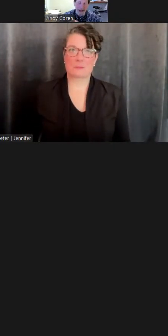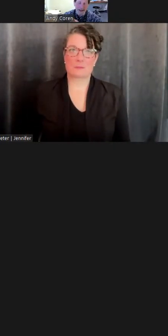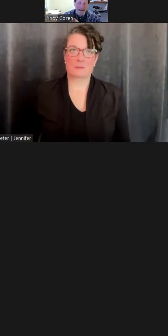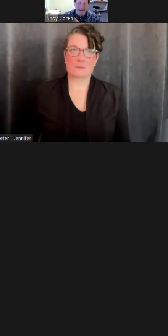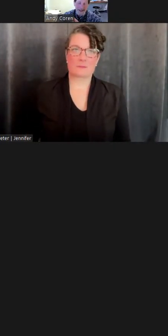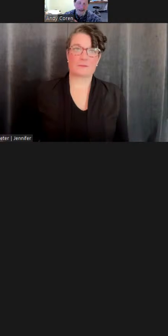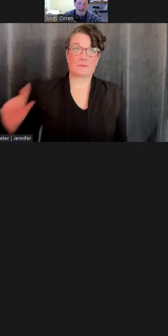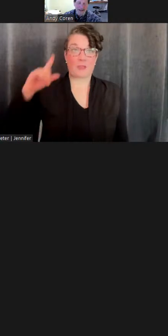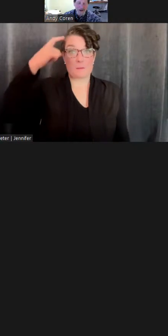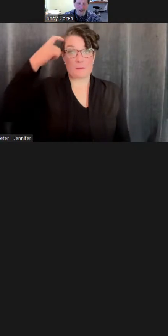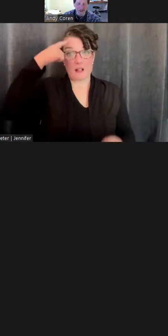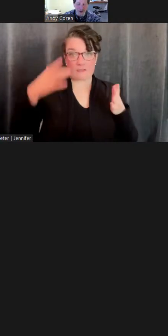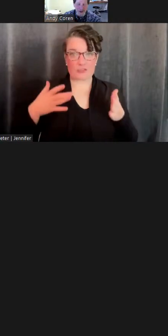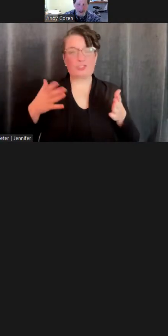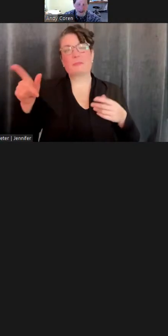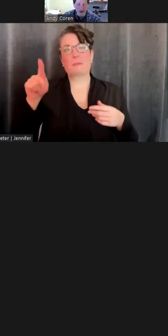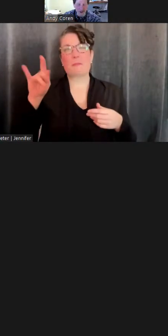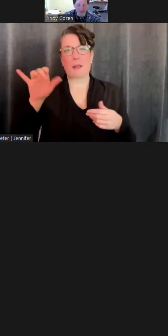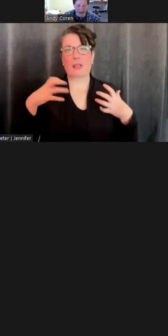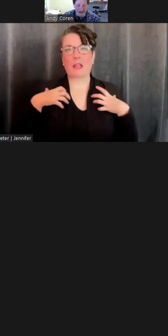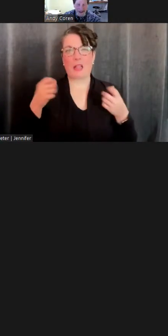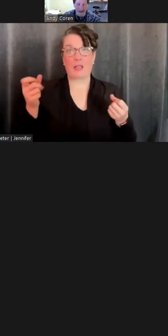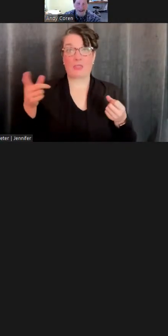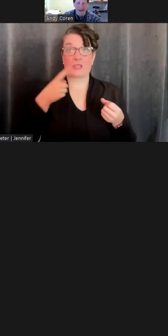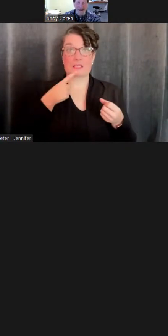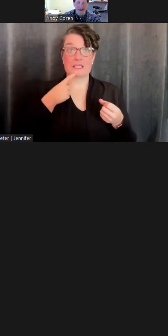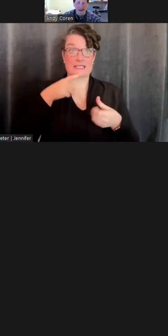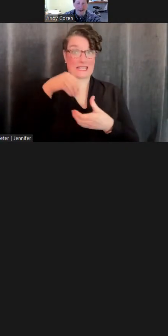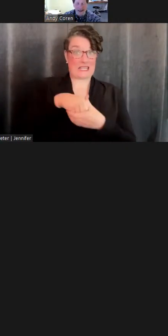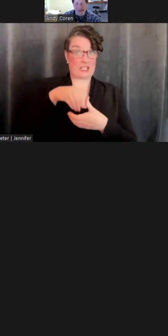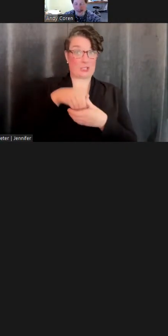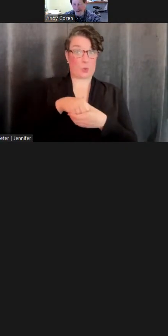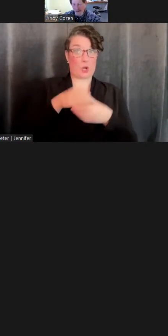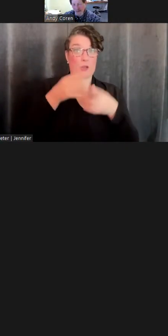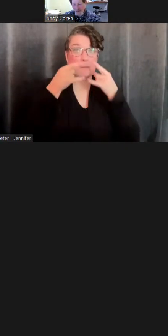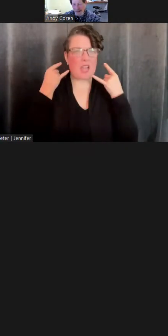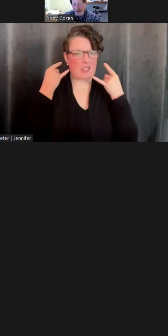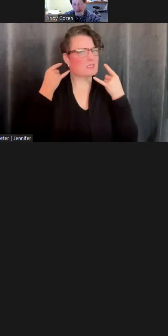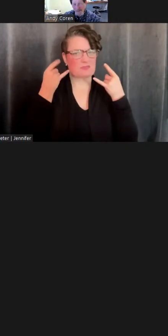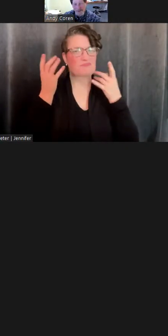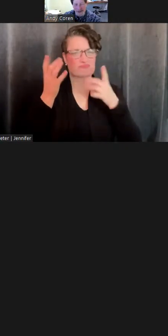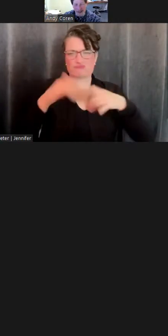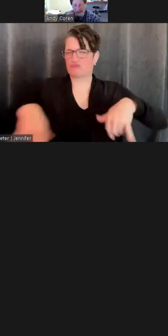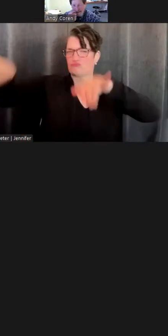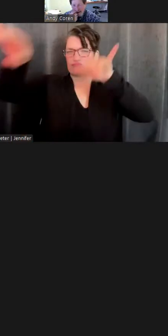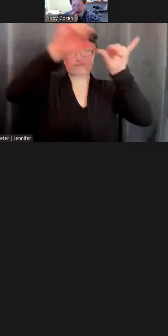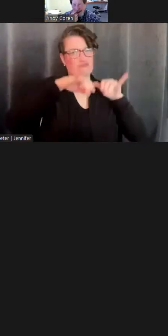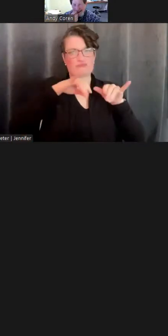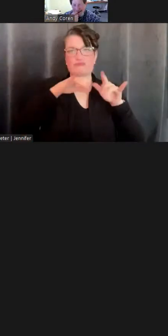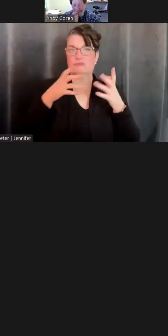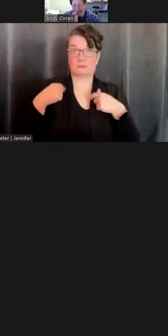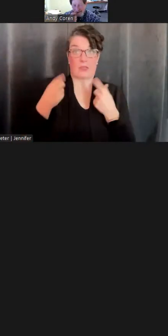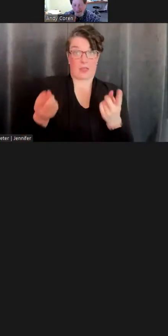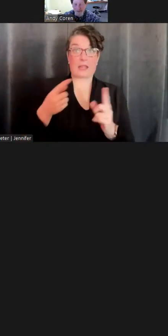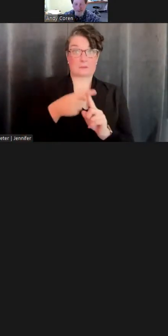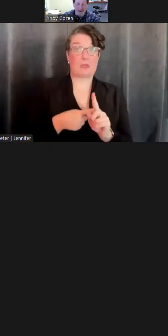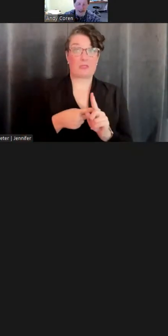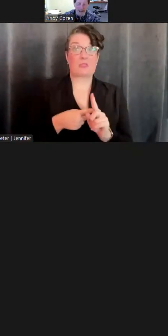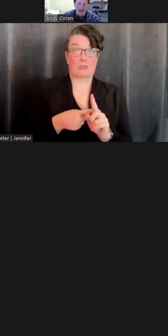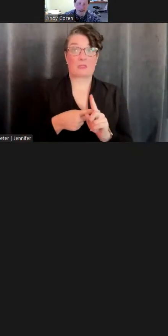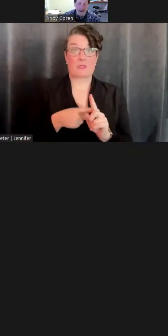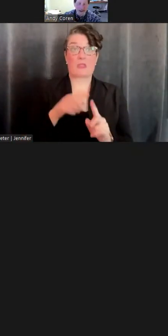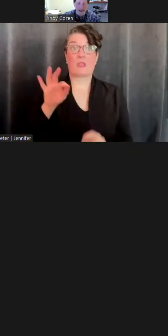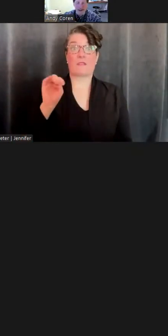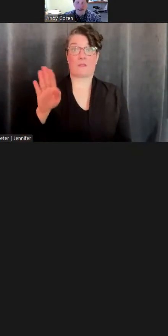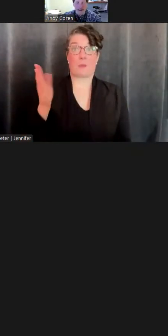health has said universal indoor masking, and that went on for the last month. And on February